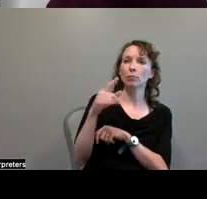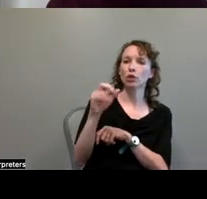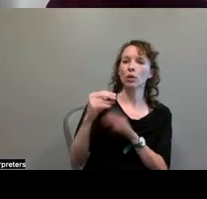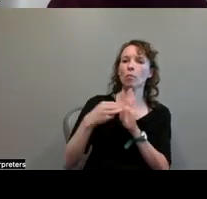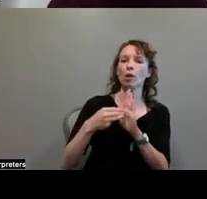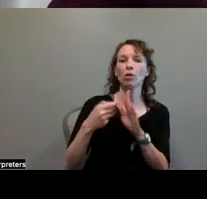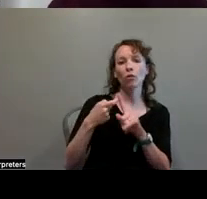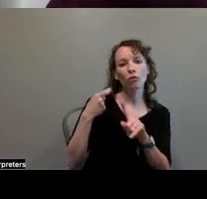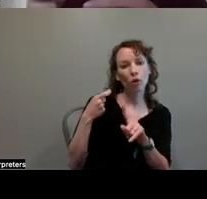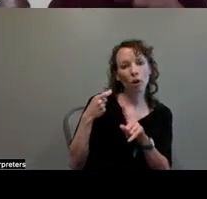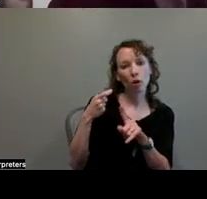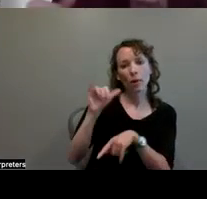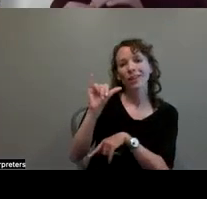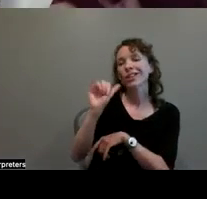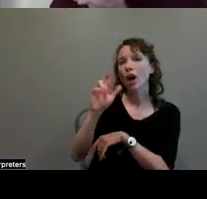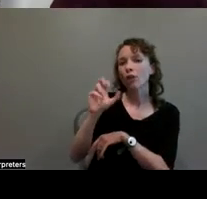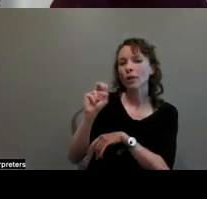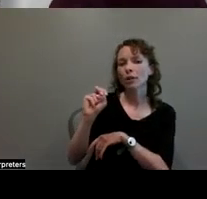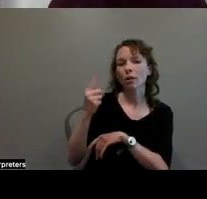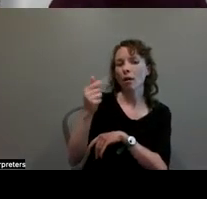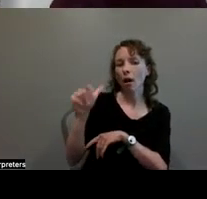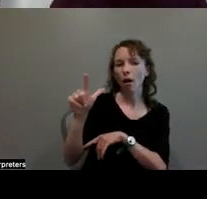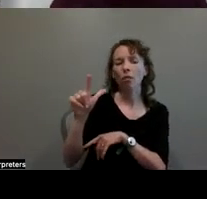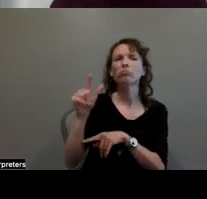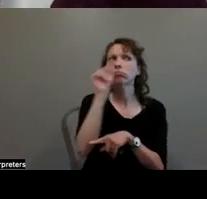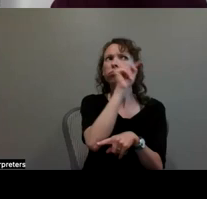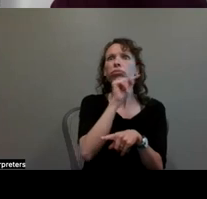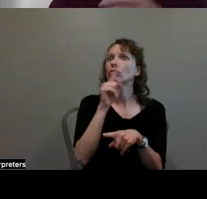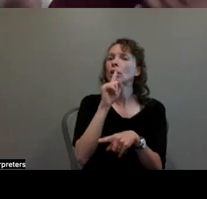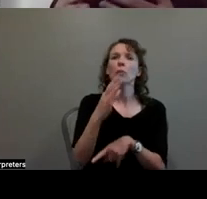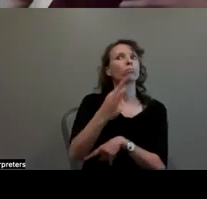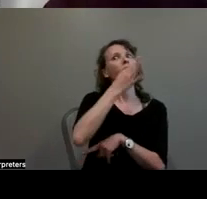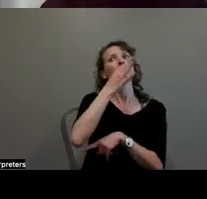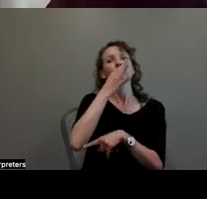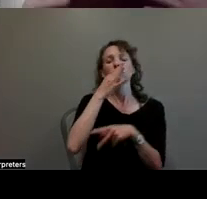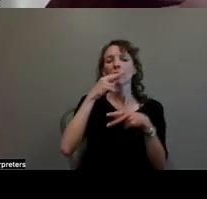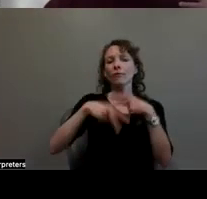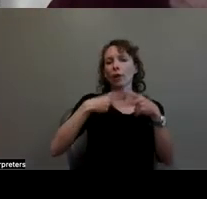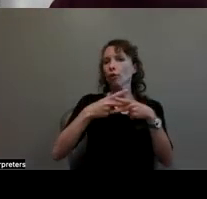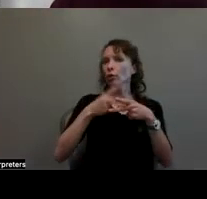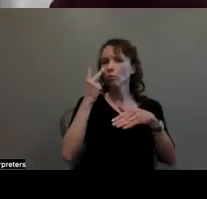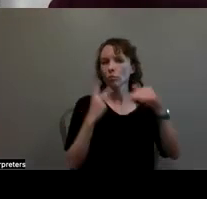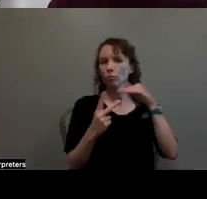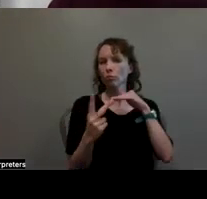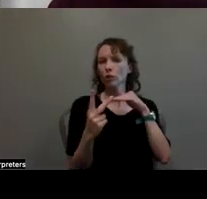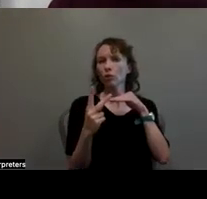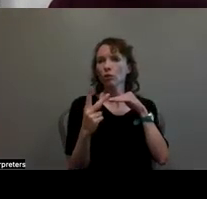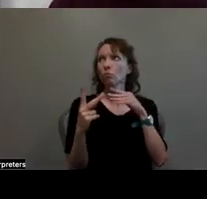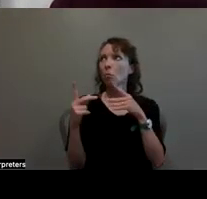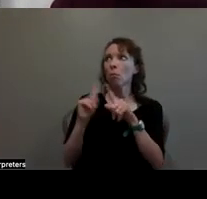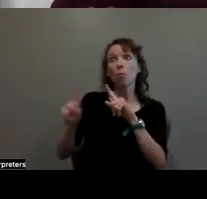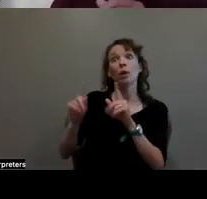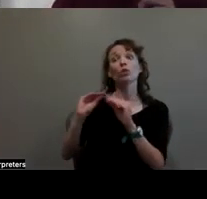and Yaron Gall, that appears to do really well at a variant prediction even though it's trained on a generic